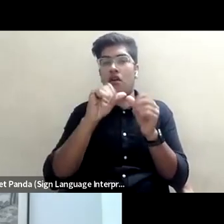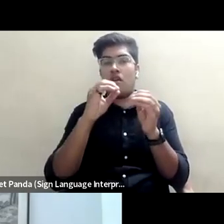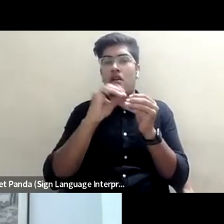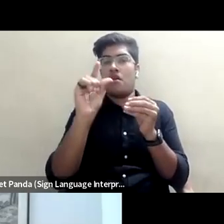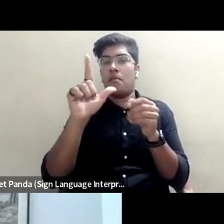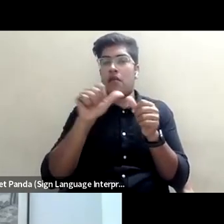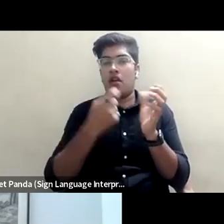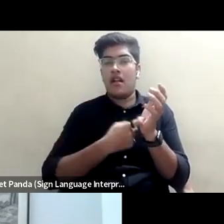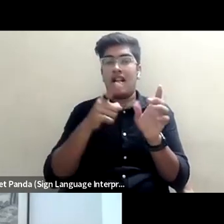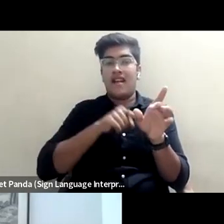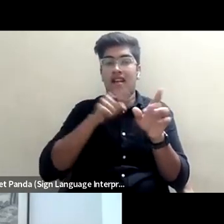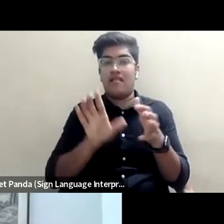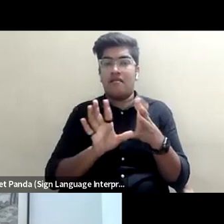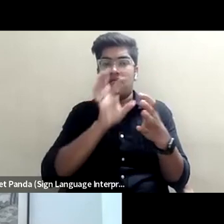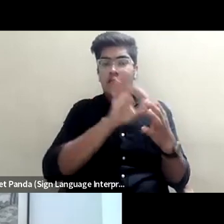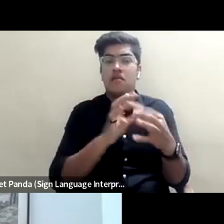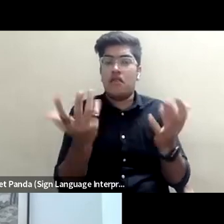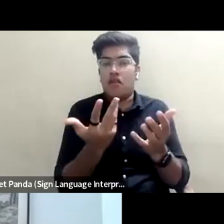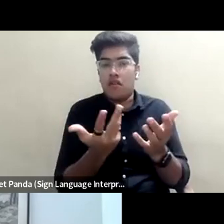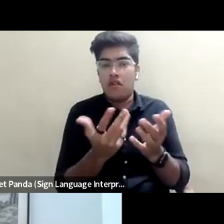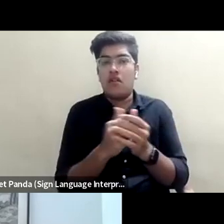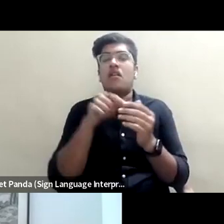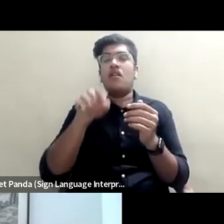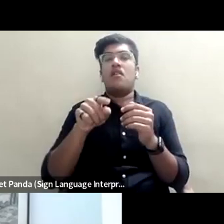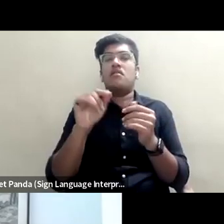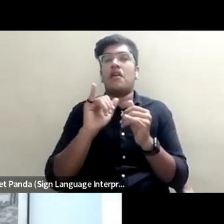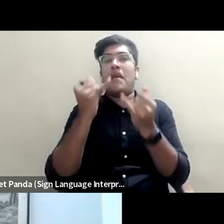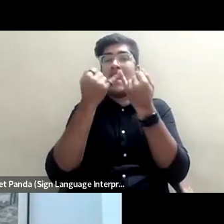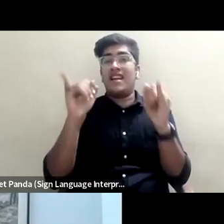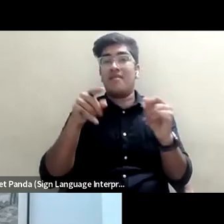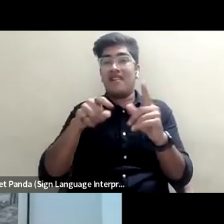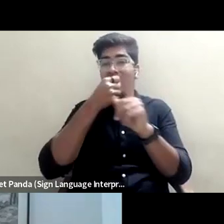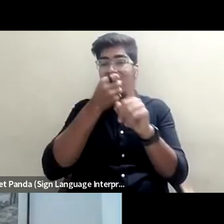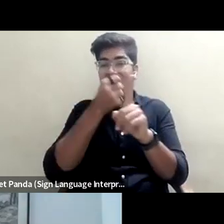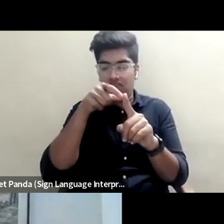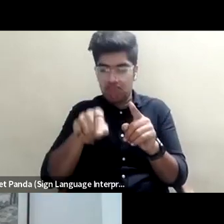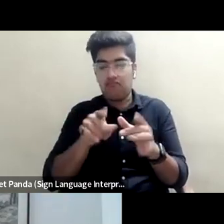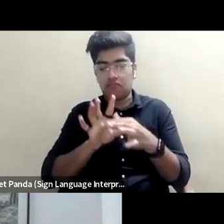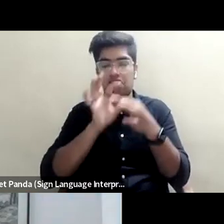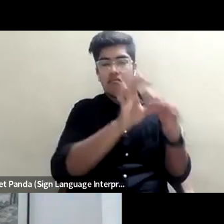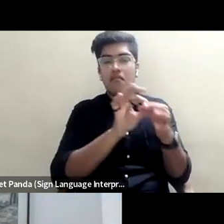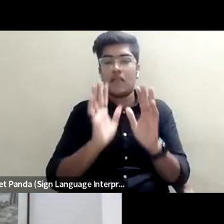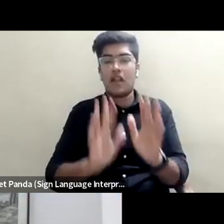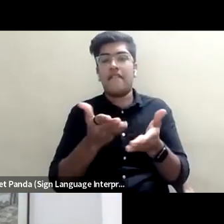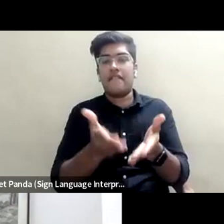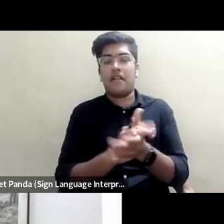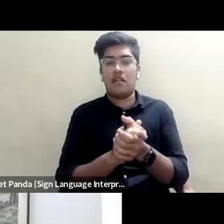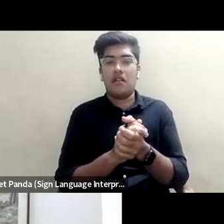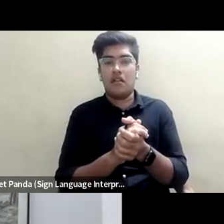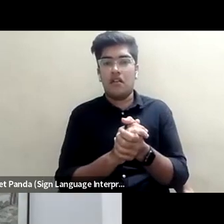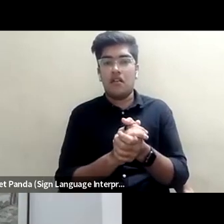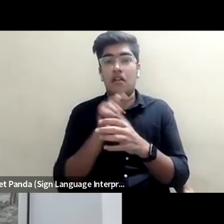spirit of the freedom movement. All right. The freedom movement was